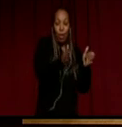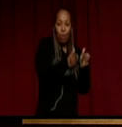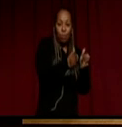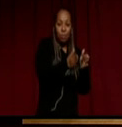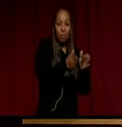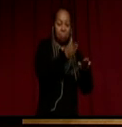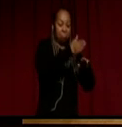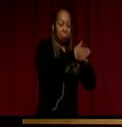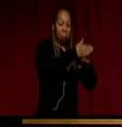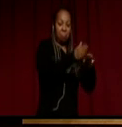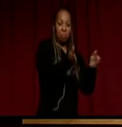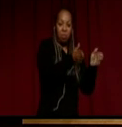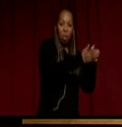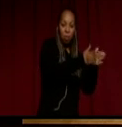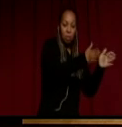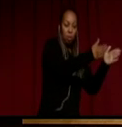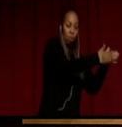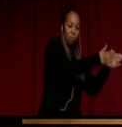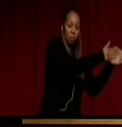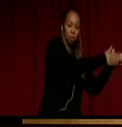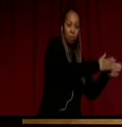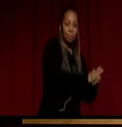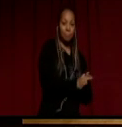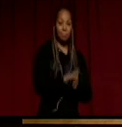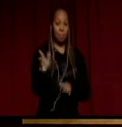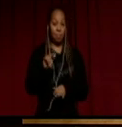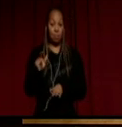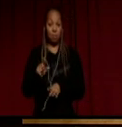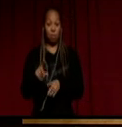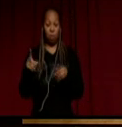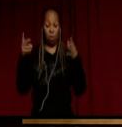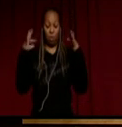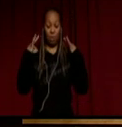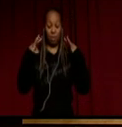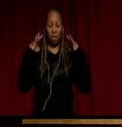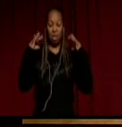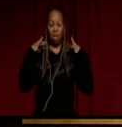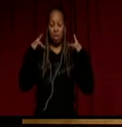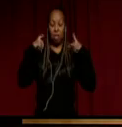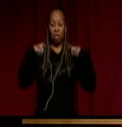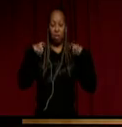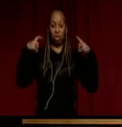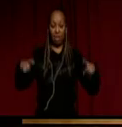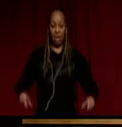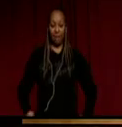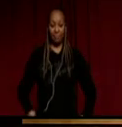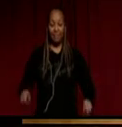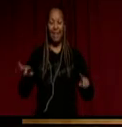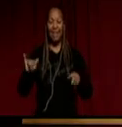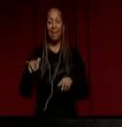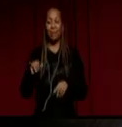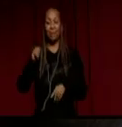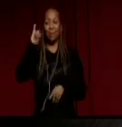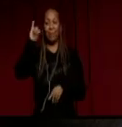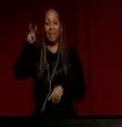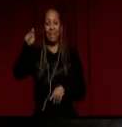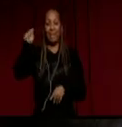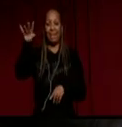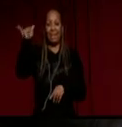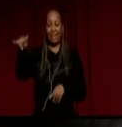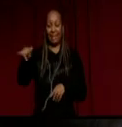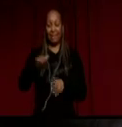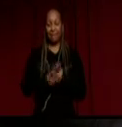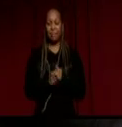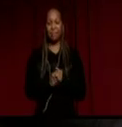on top of each other. No doubt. Well as China. And China. And China. Yeah. And Italy, because those